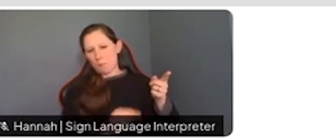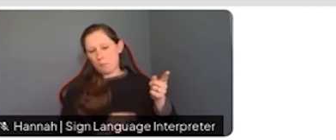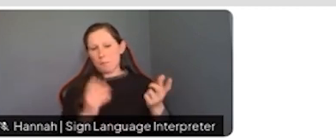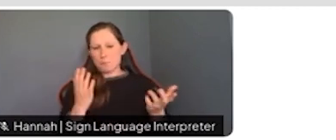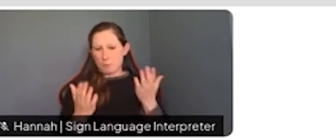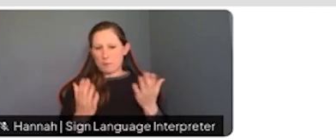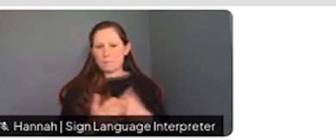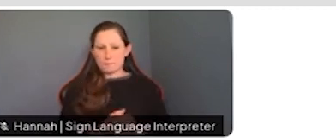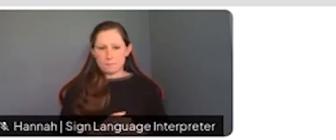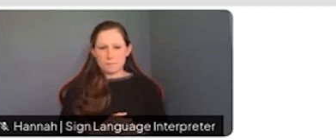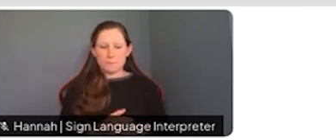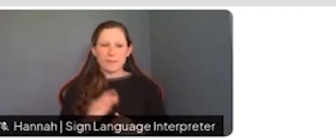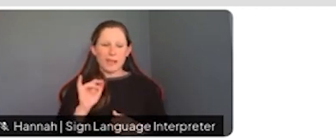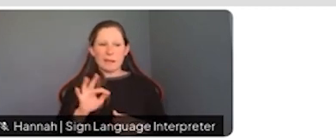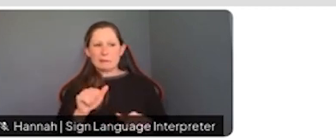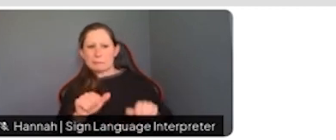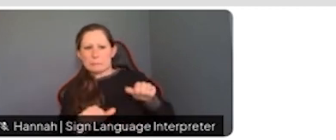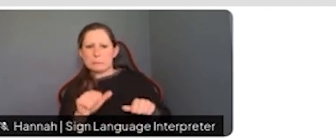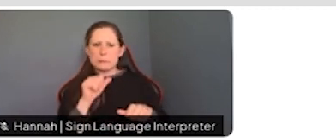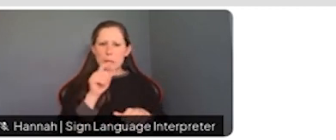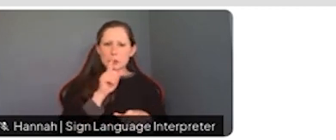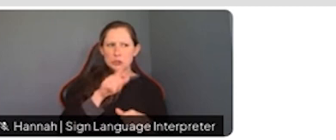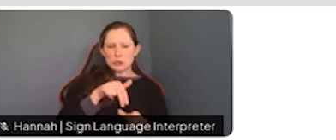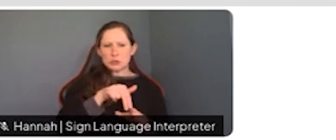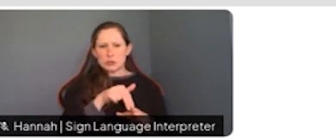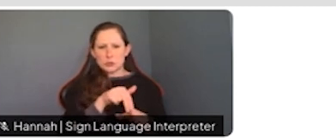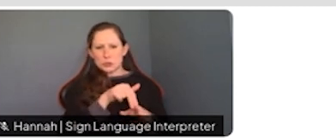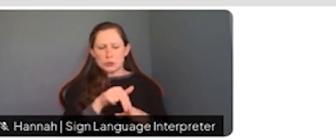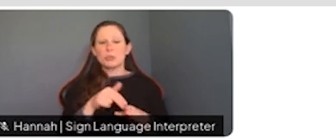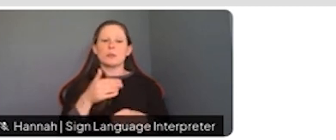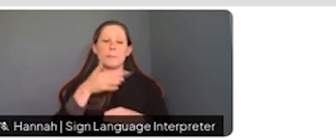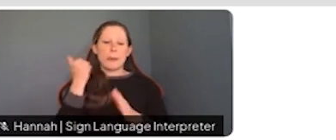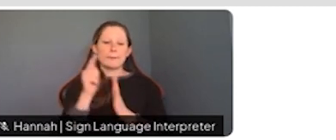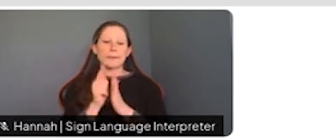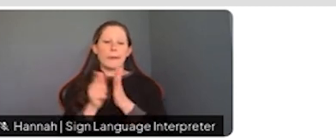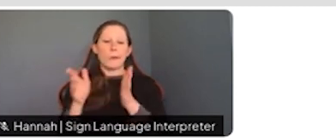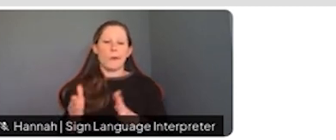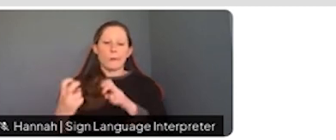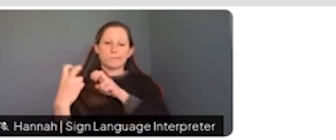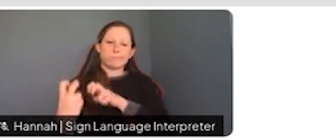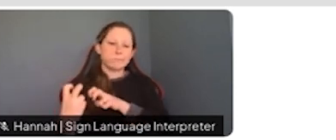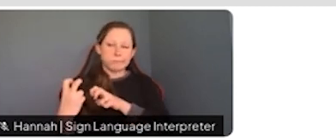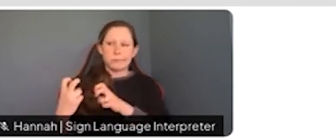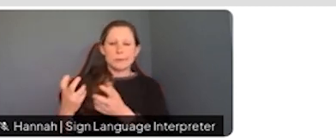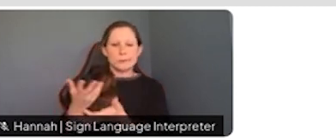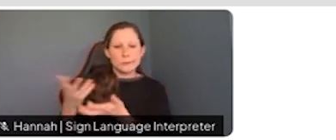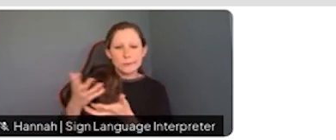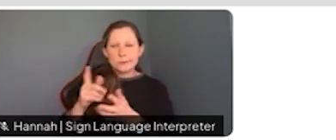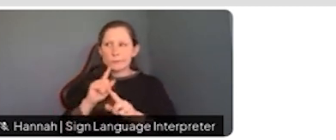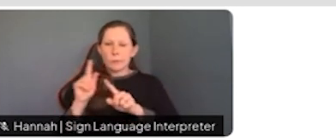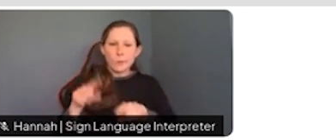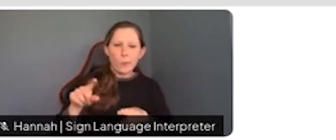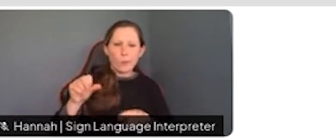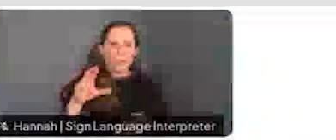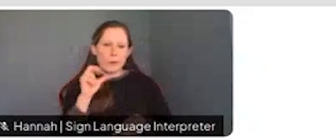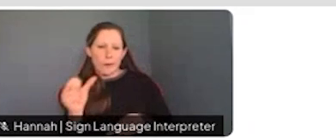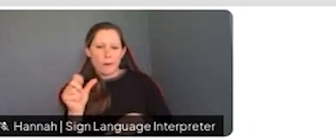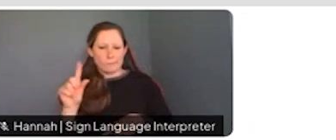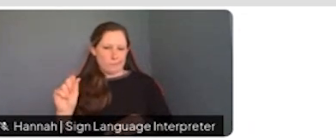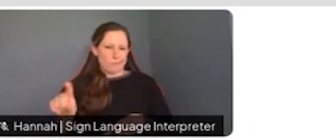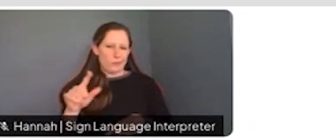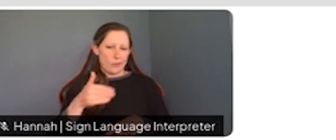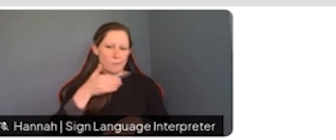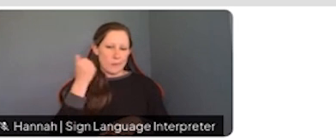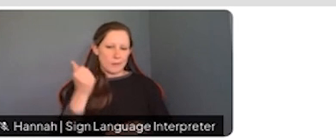if you're uncertain, it's best to speak to legal counsel to make sure whether you are a reporting company or not. All right, this